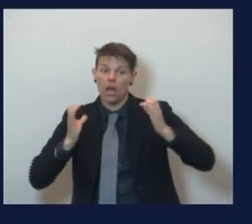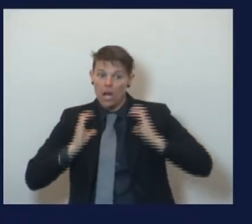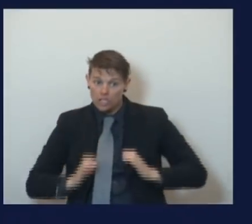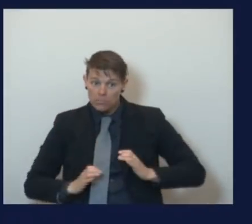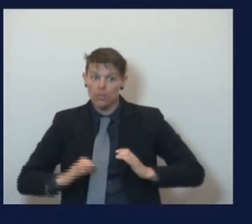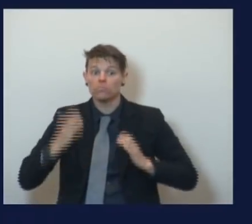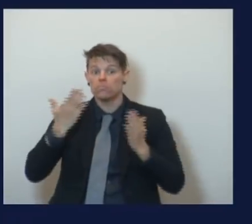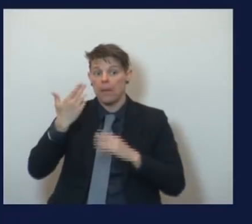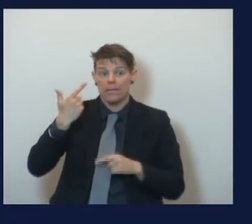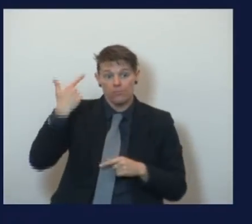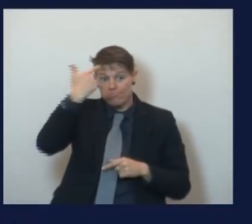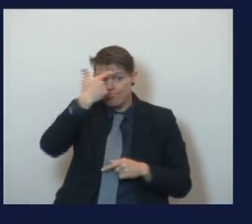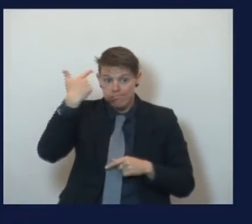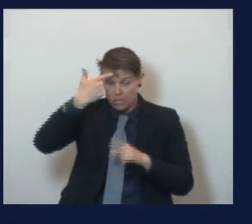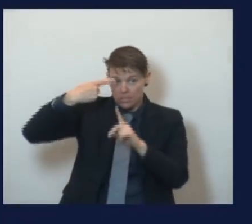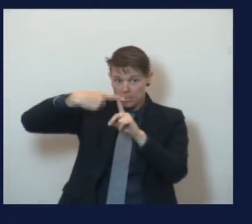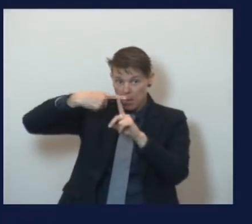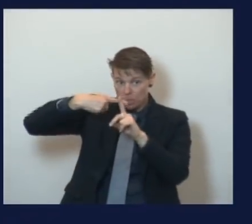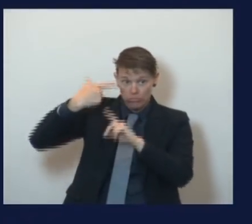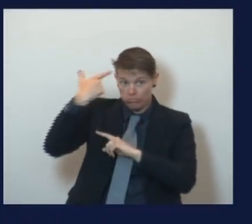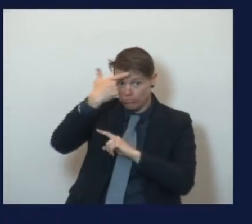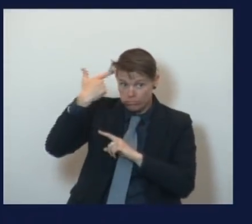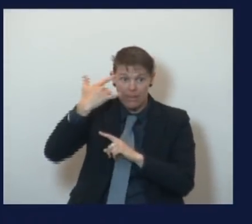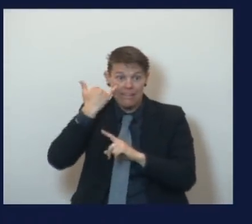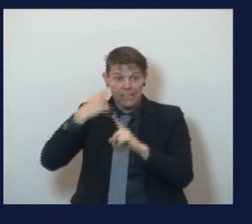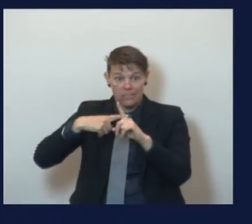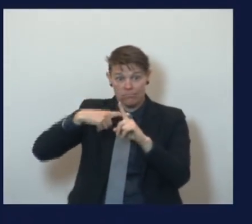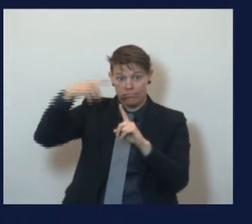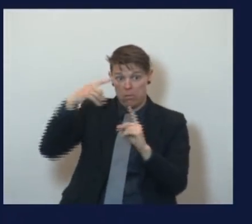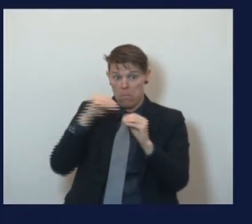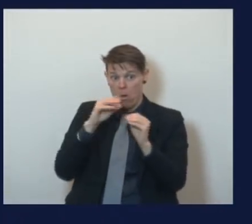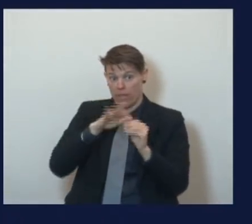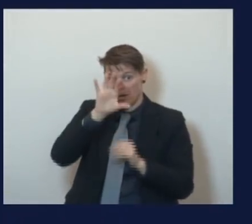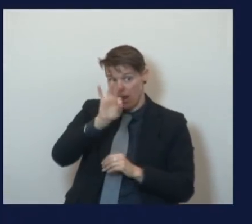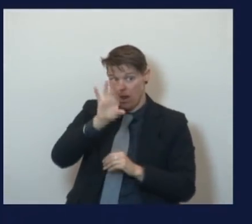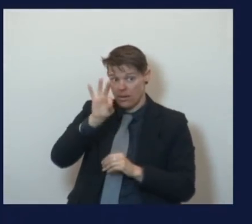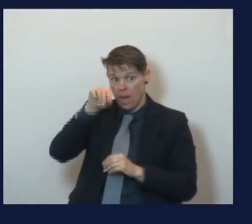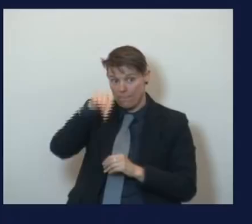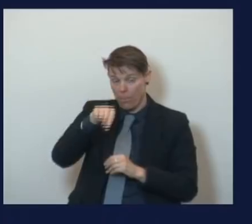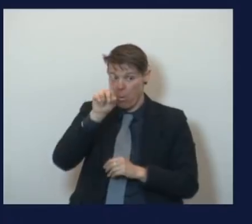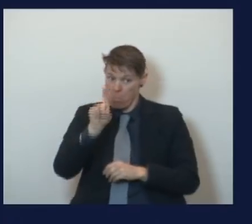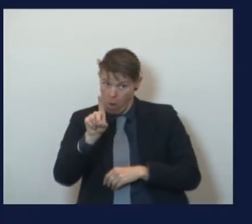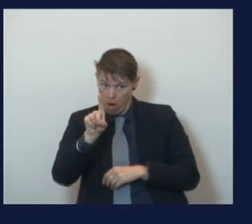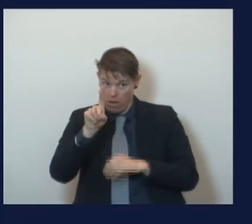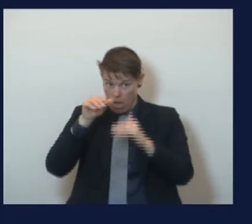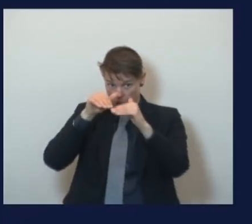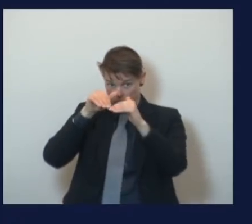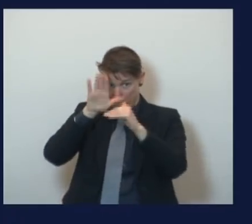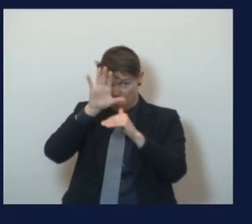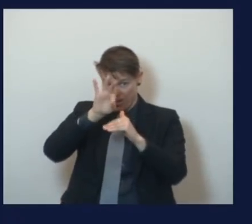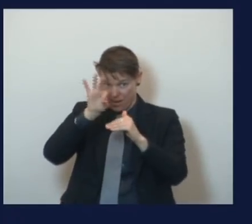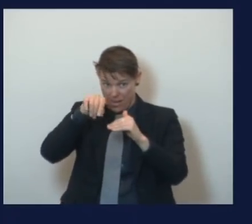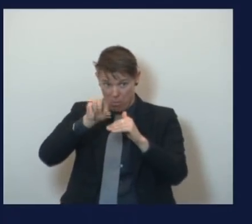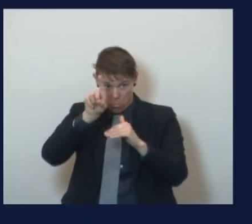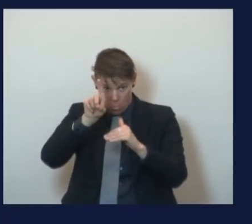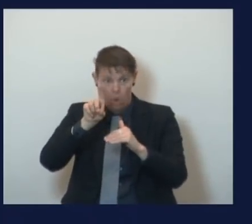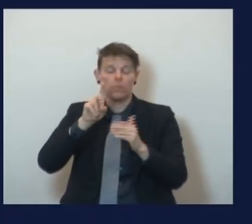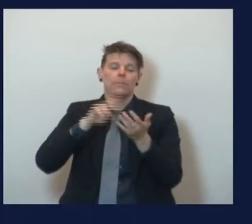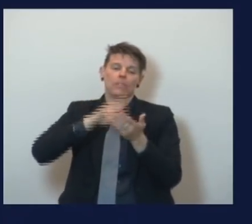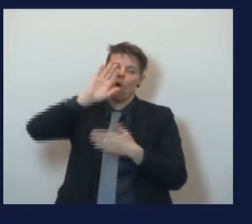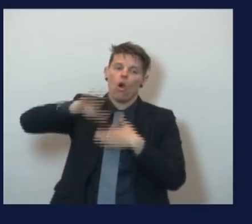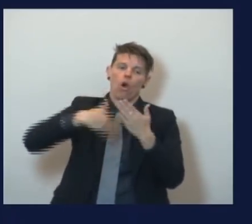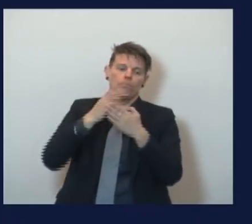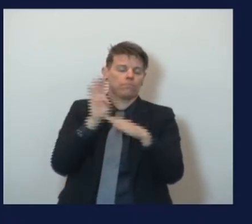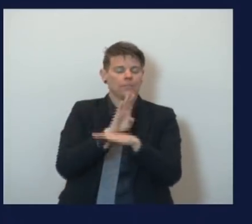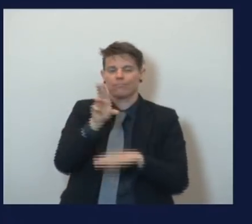Individuals with a temperature reading above 99.1, frankly, for all businesses should be denied entry.